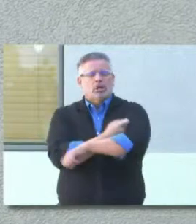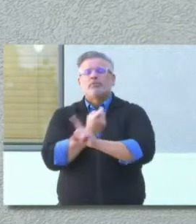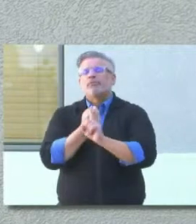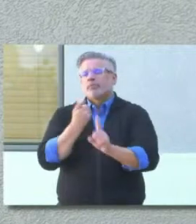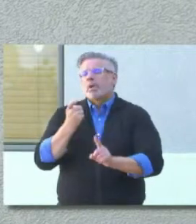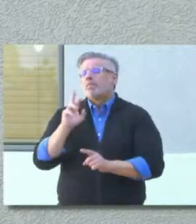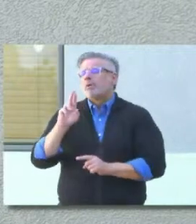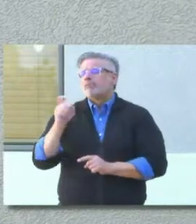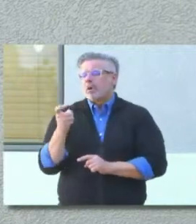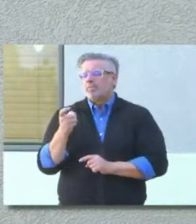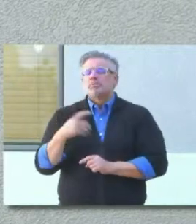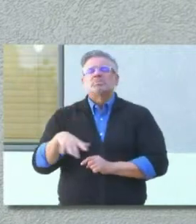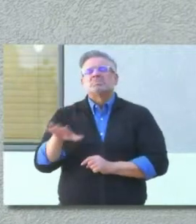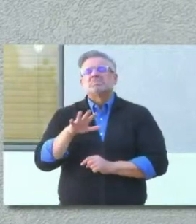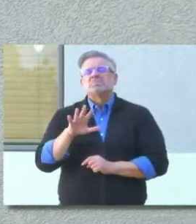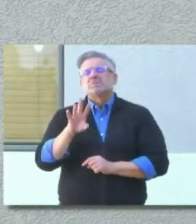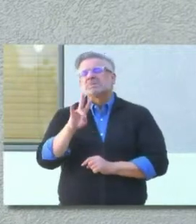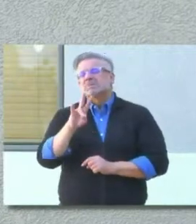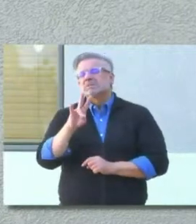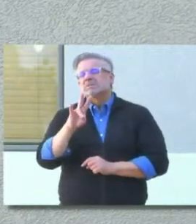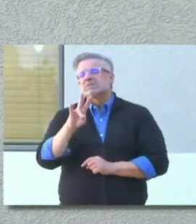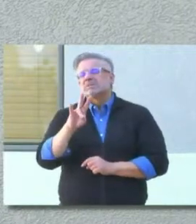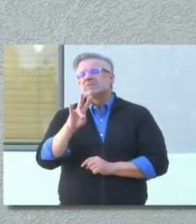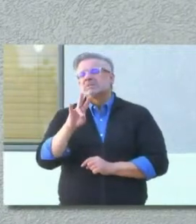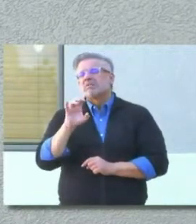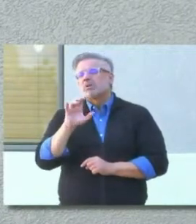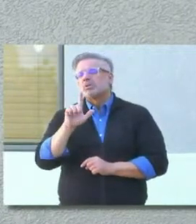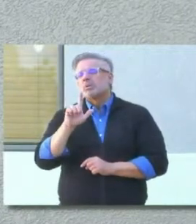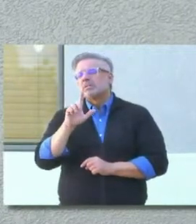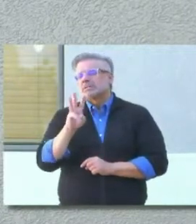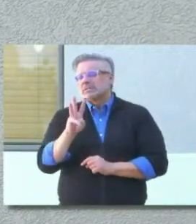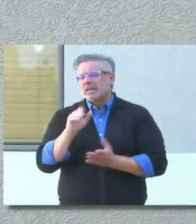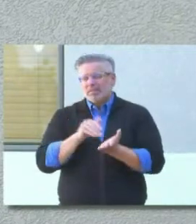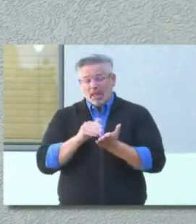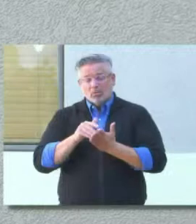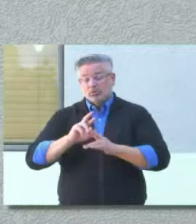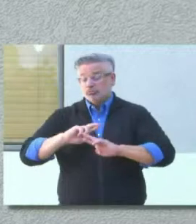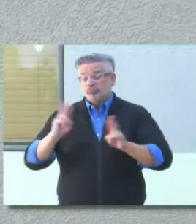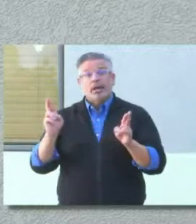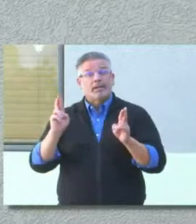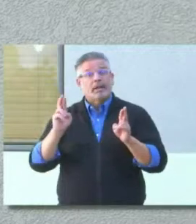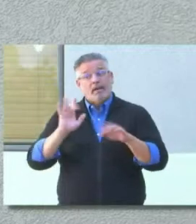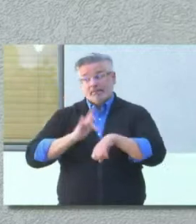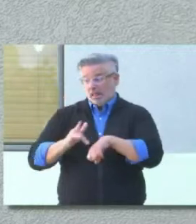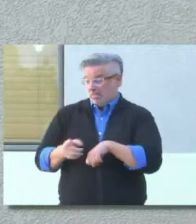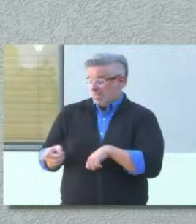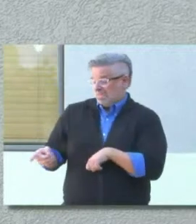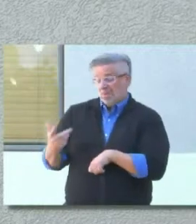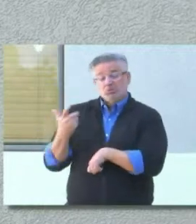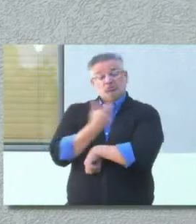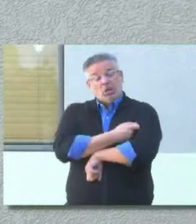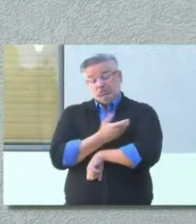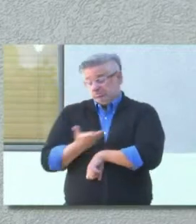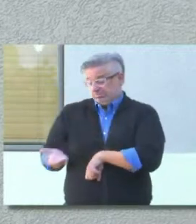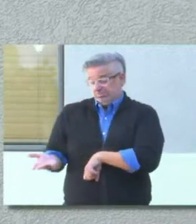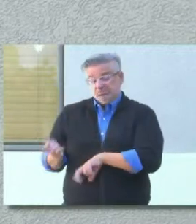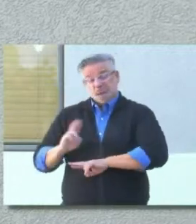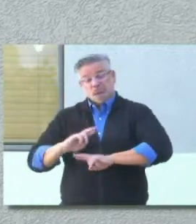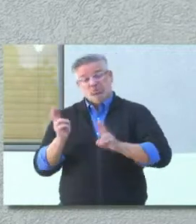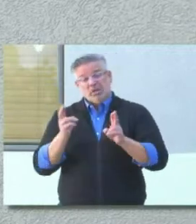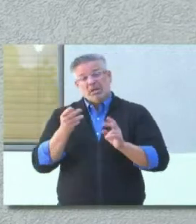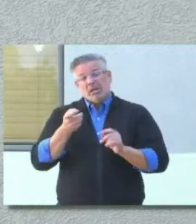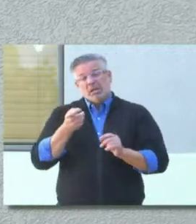from pharmacies. We had about 726,000 booster doses in the last 7 days, last week in the state, a